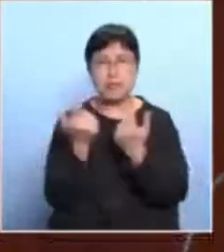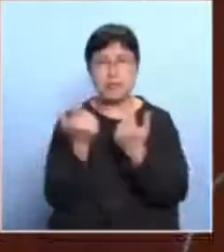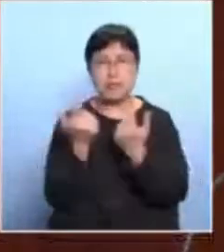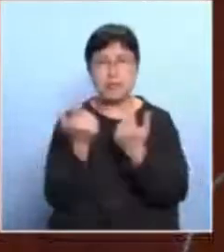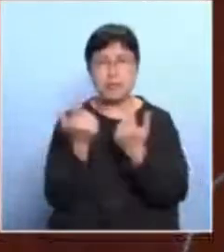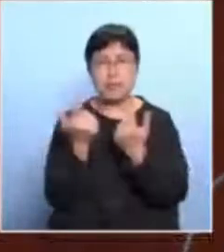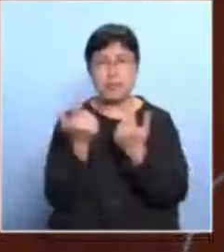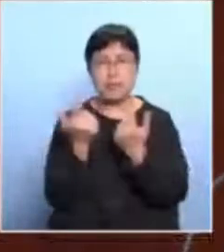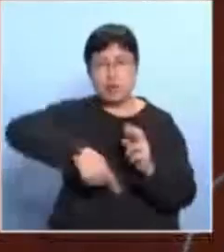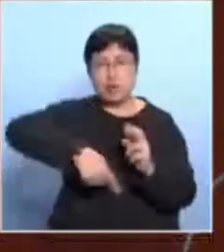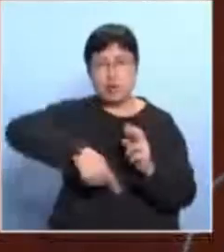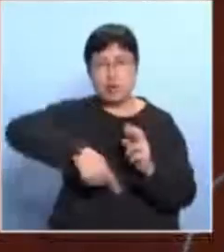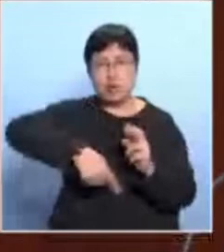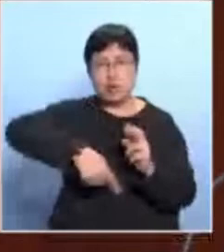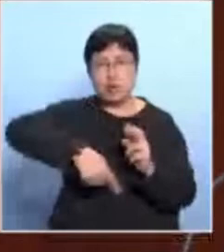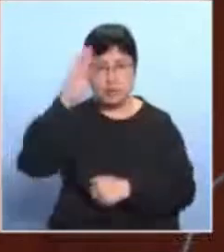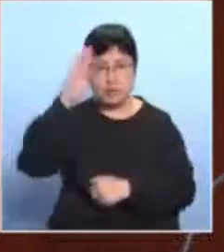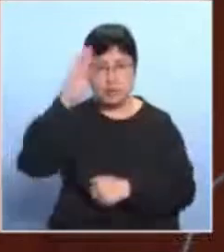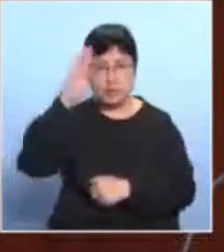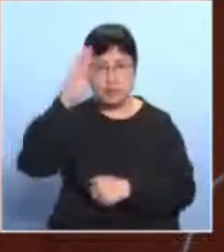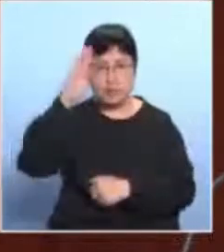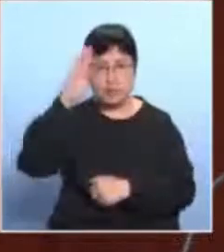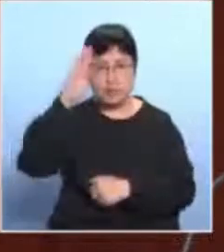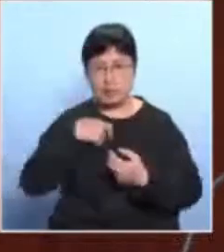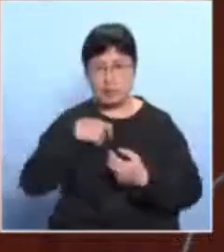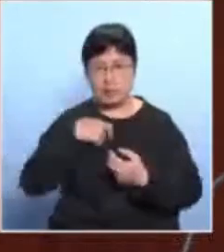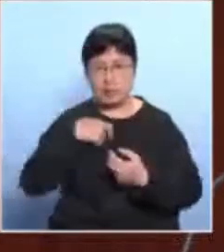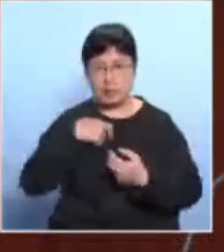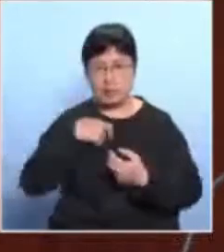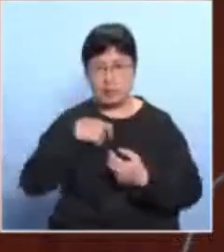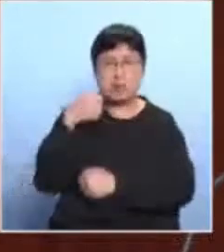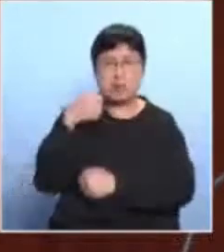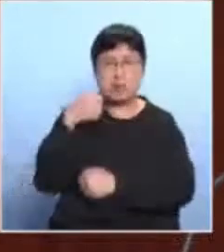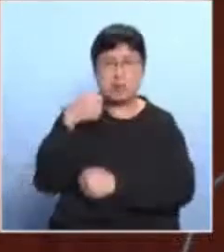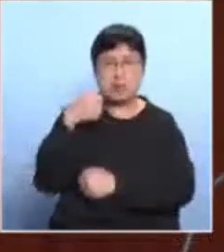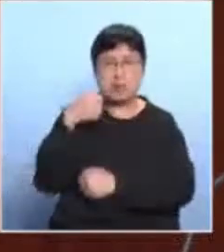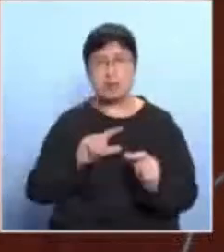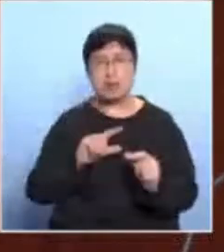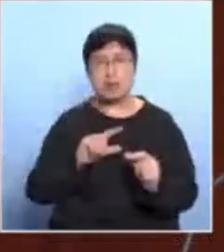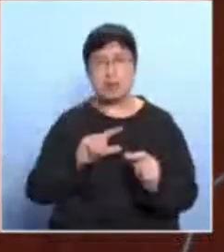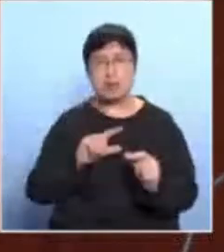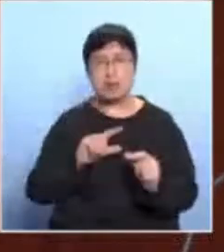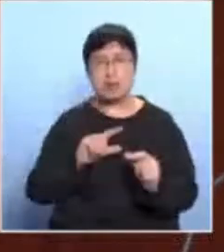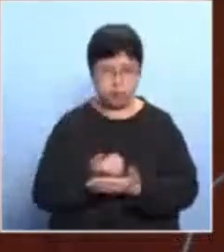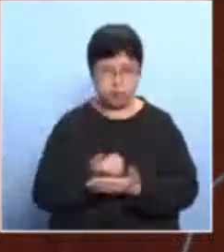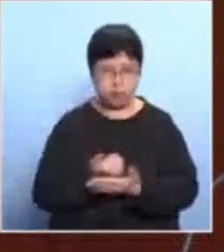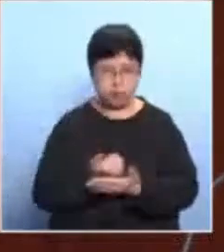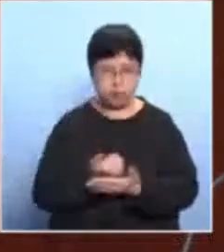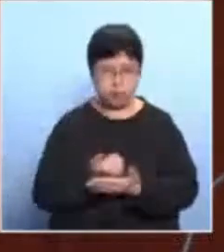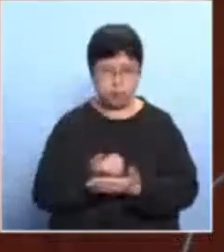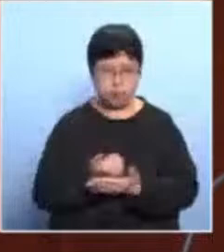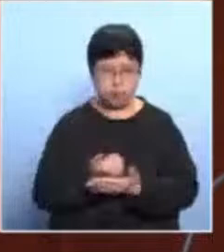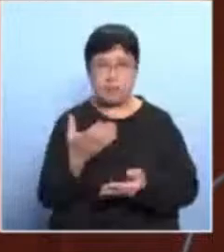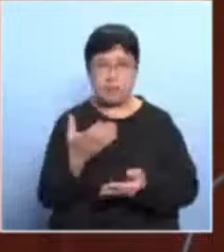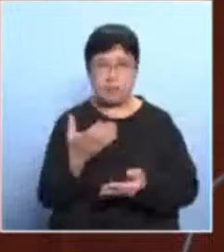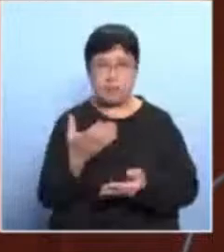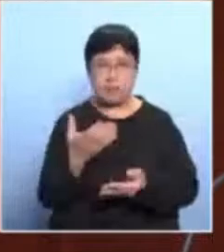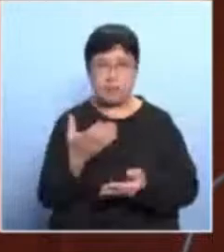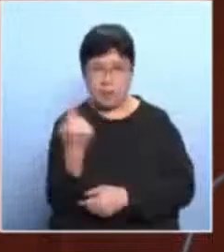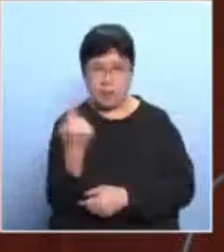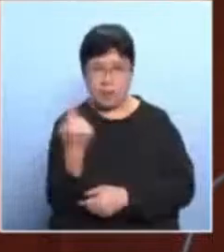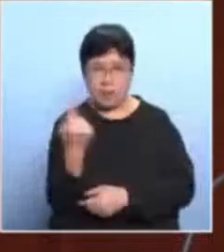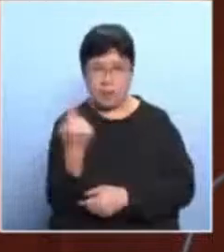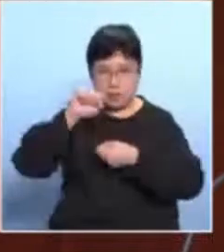Kong's future growth. Upon full development, it will provide about 500,000 new housing units and